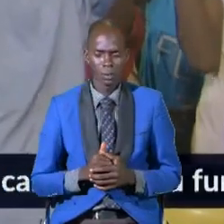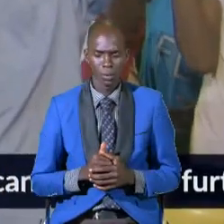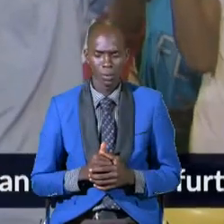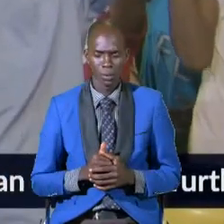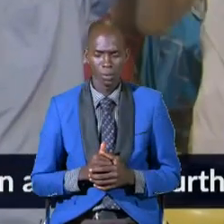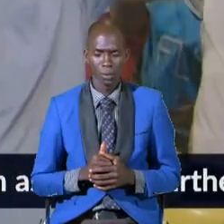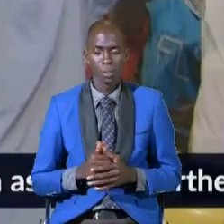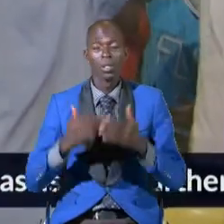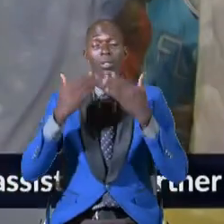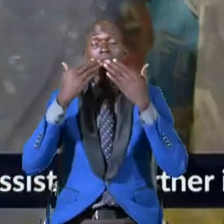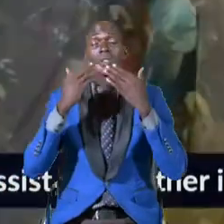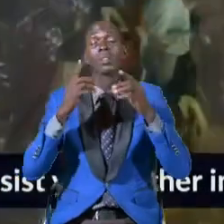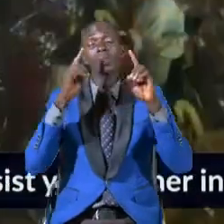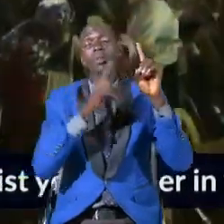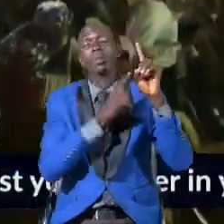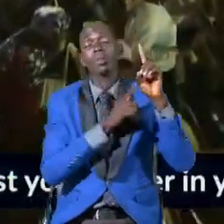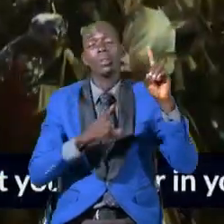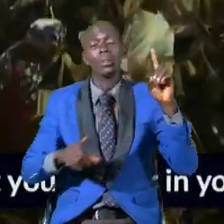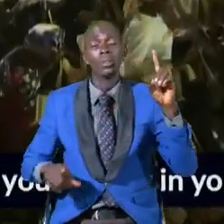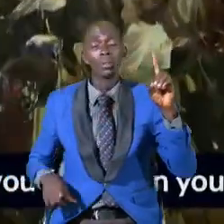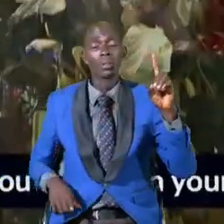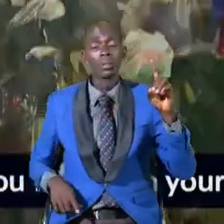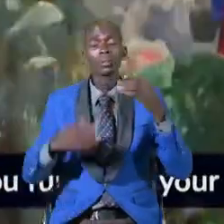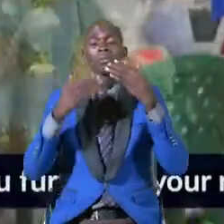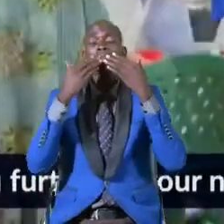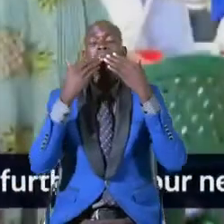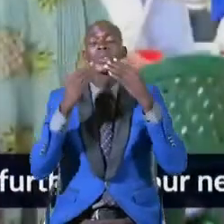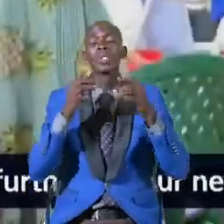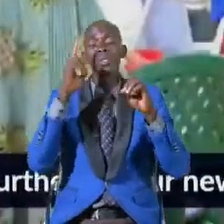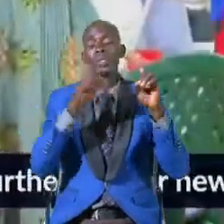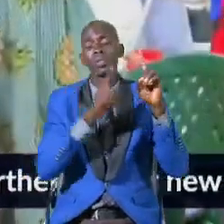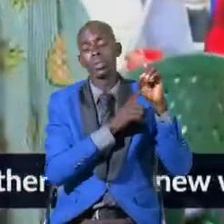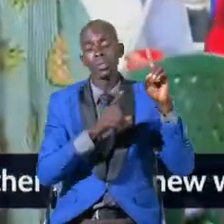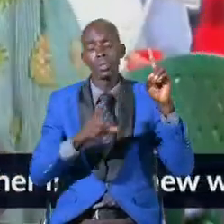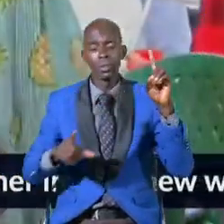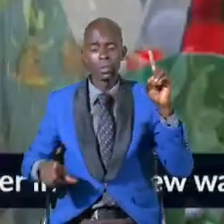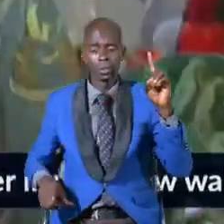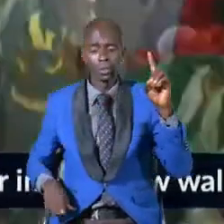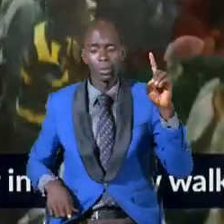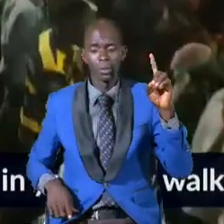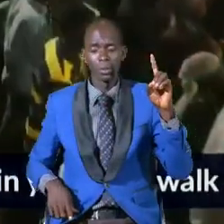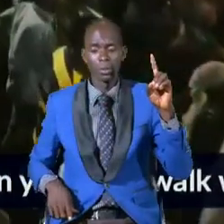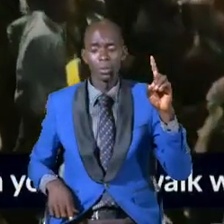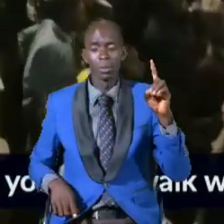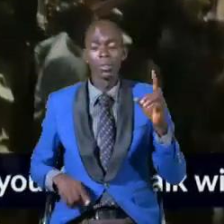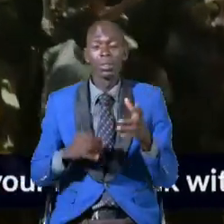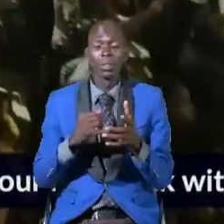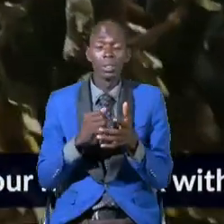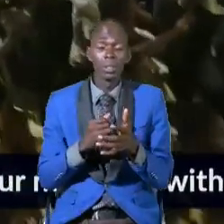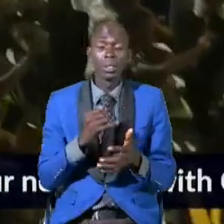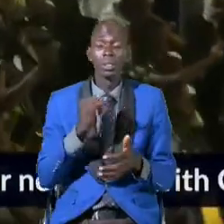Thank you, Lord. Thank you, Lord. It is